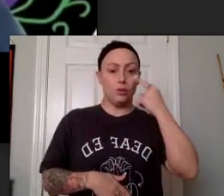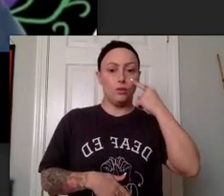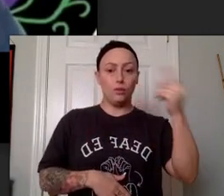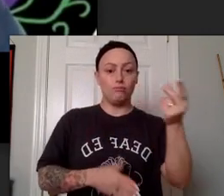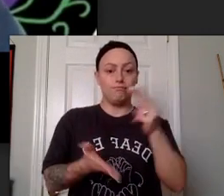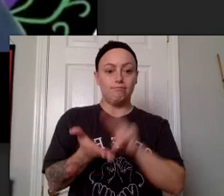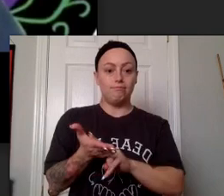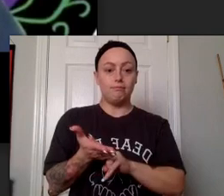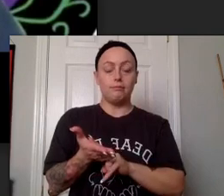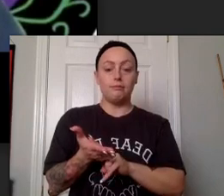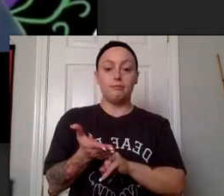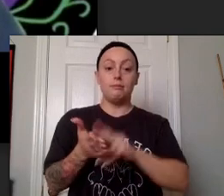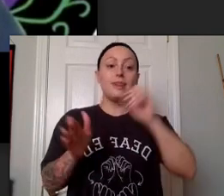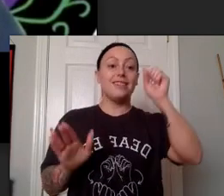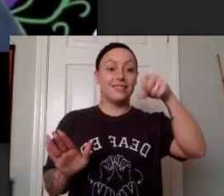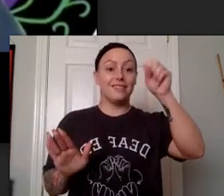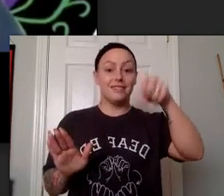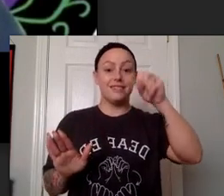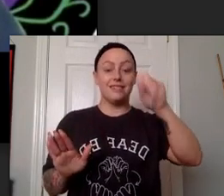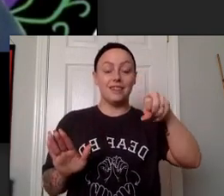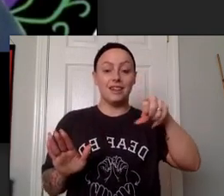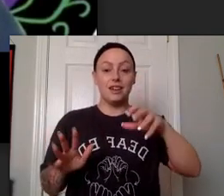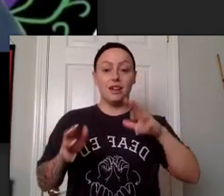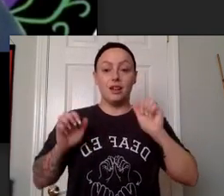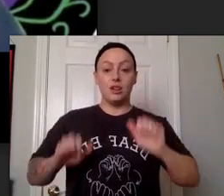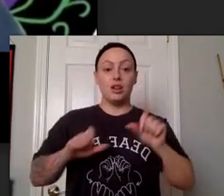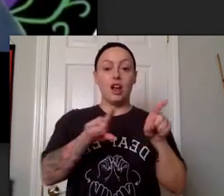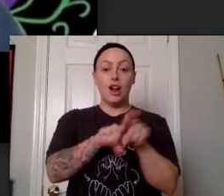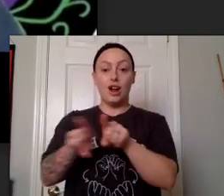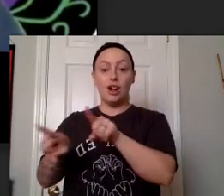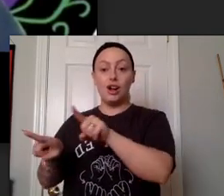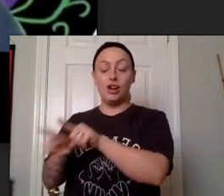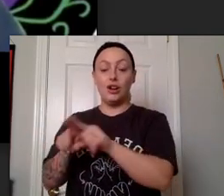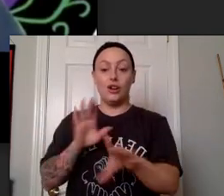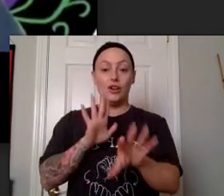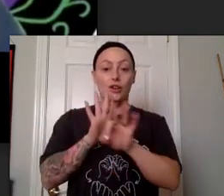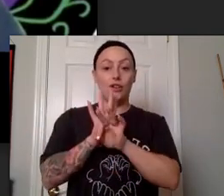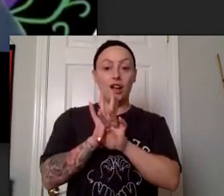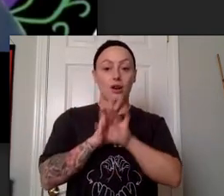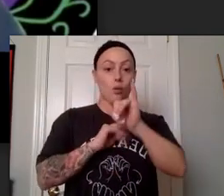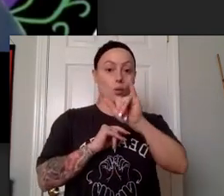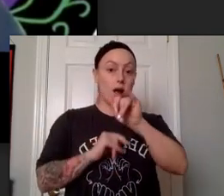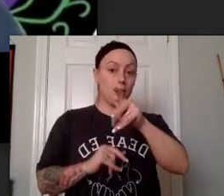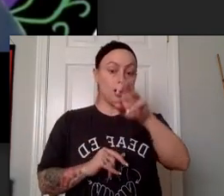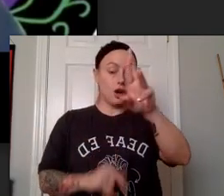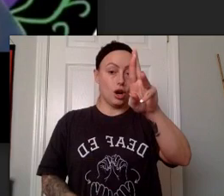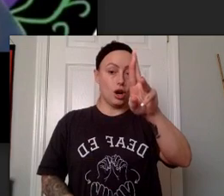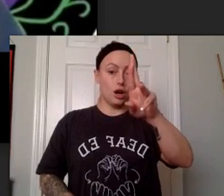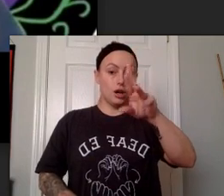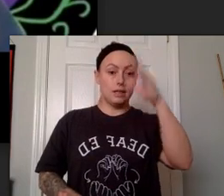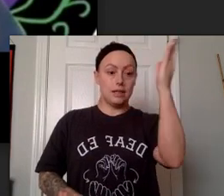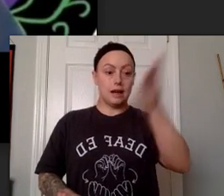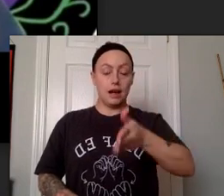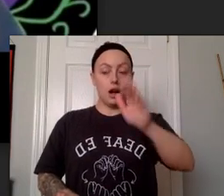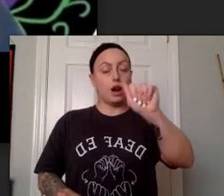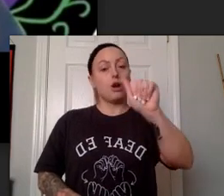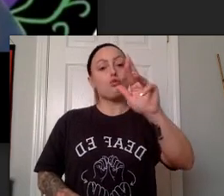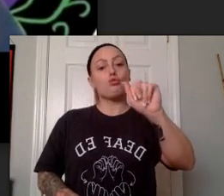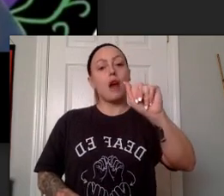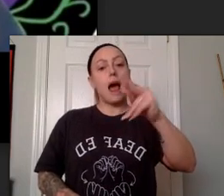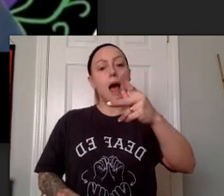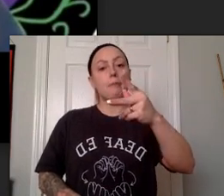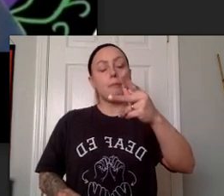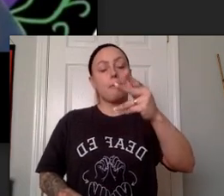link? Absolutely. You can also find that on YPR Arapahoe County